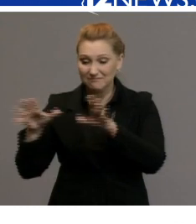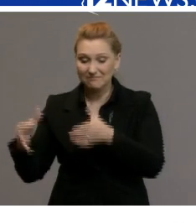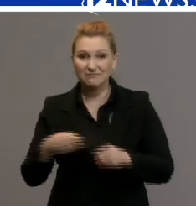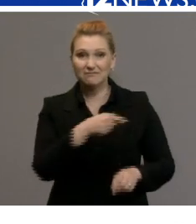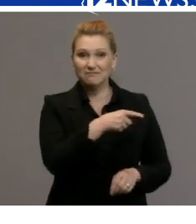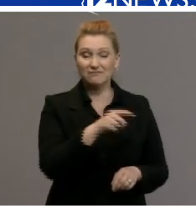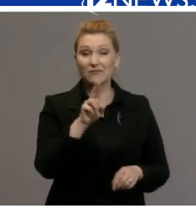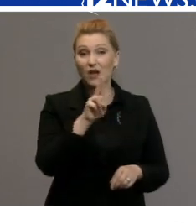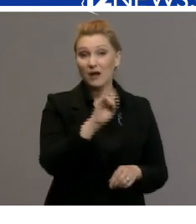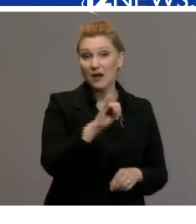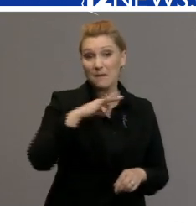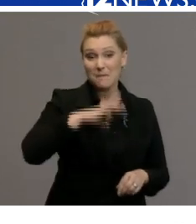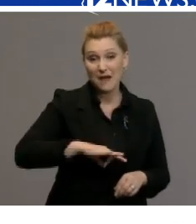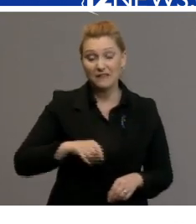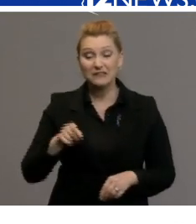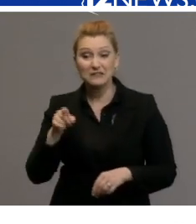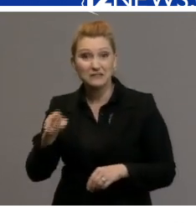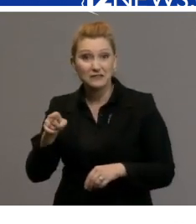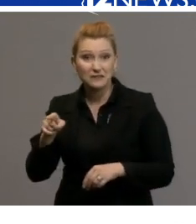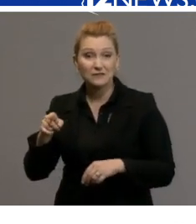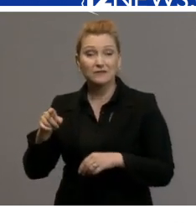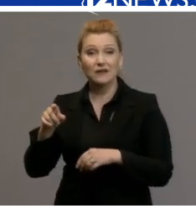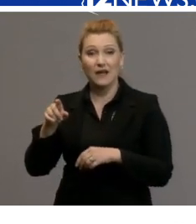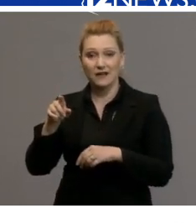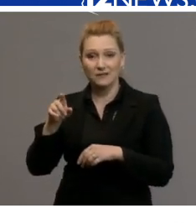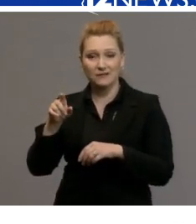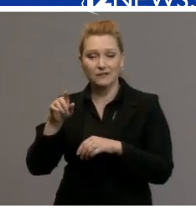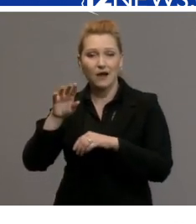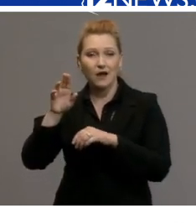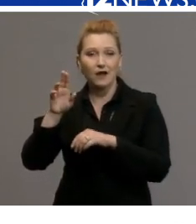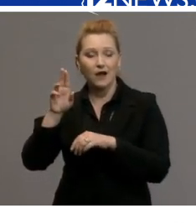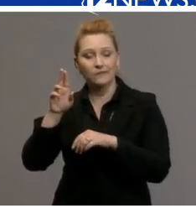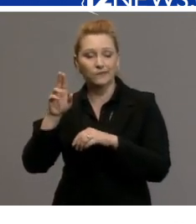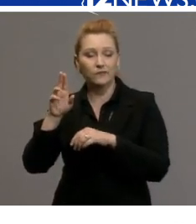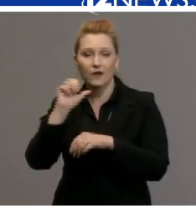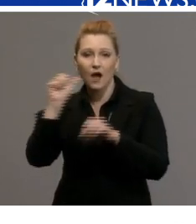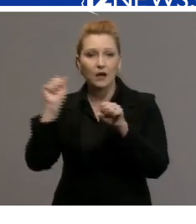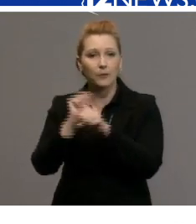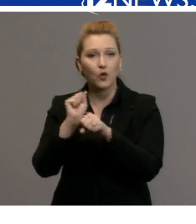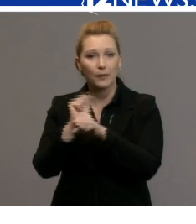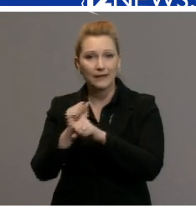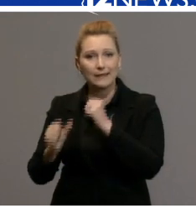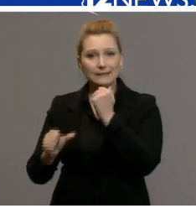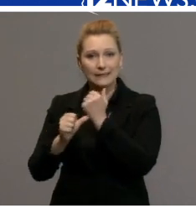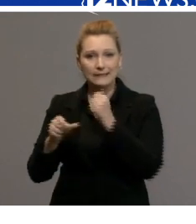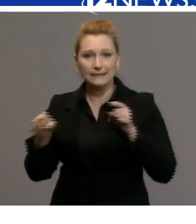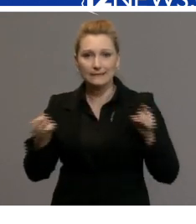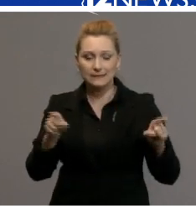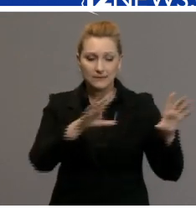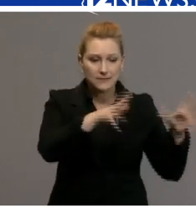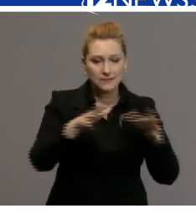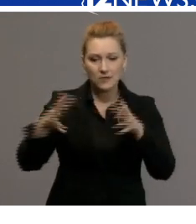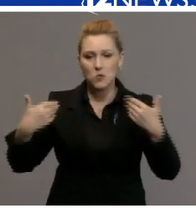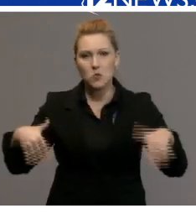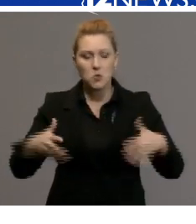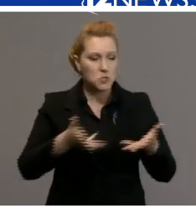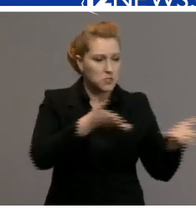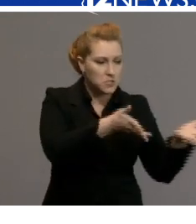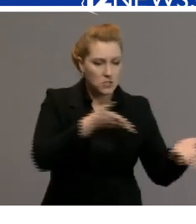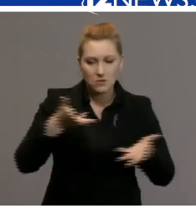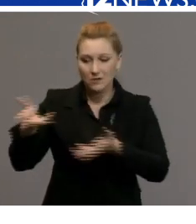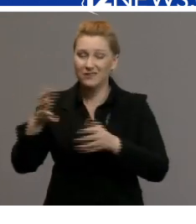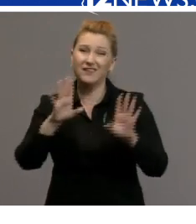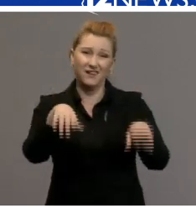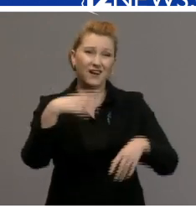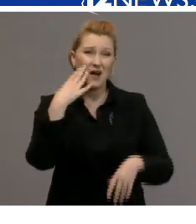139,000 plus with the unemployment assistance for the pandemic. I know that there have been complaints, and I know that